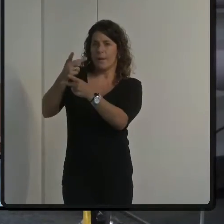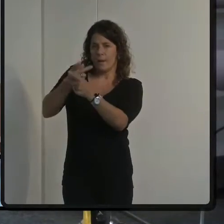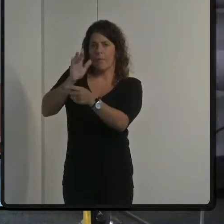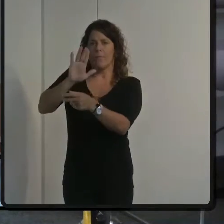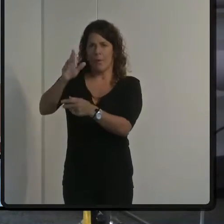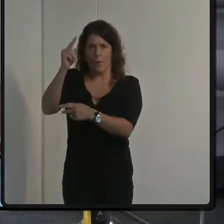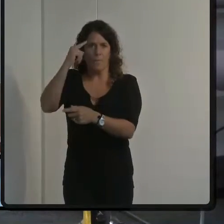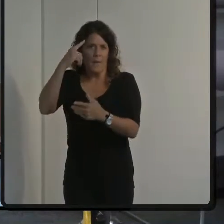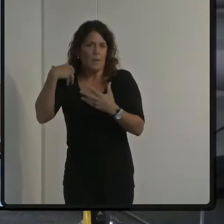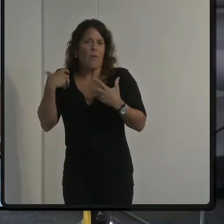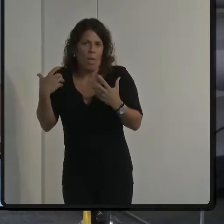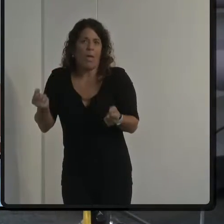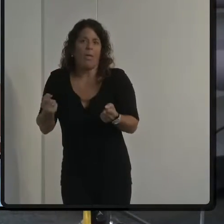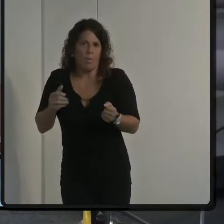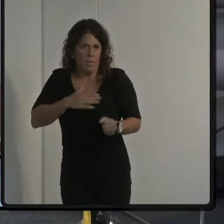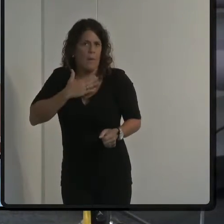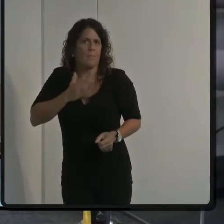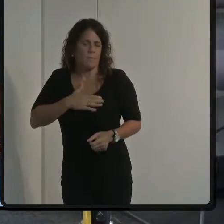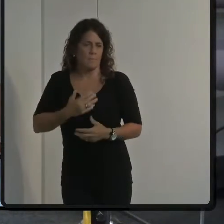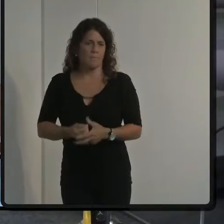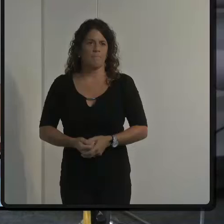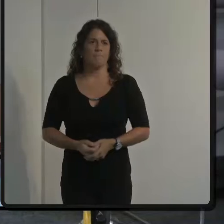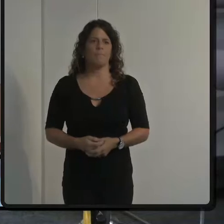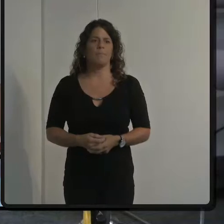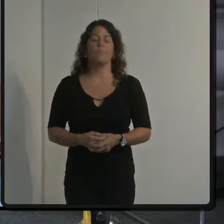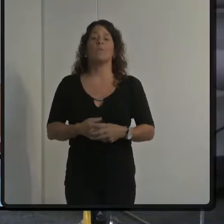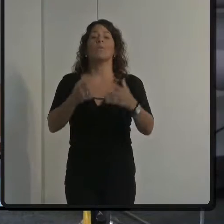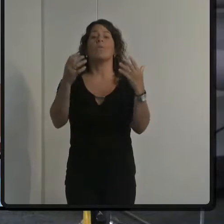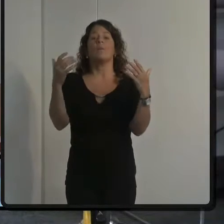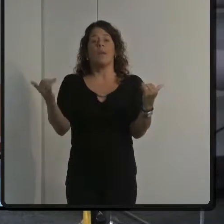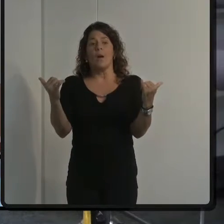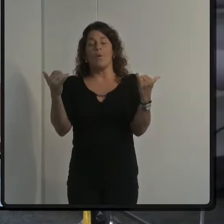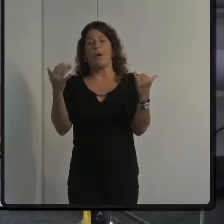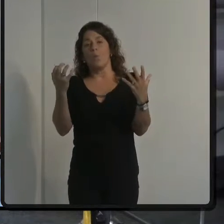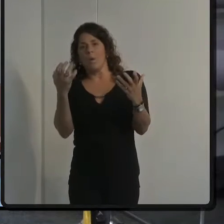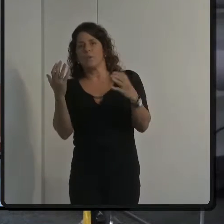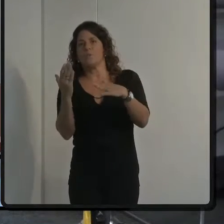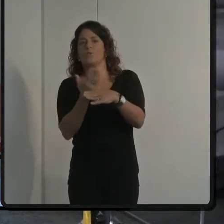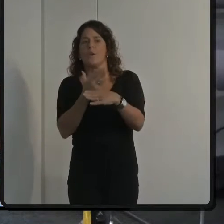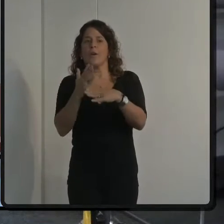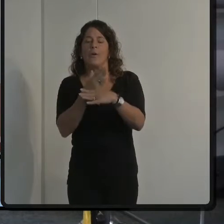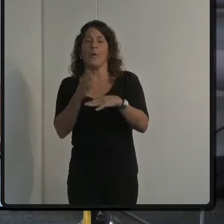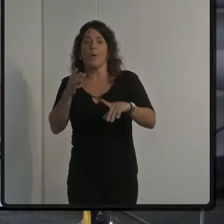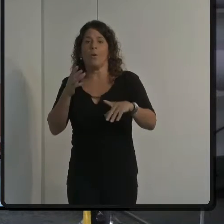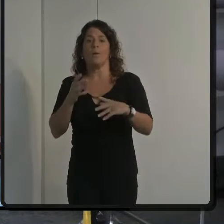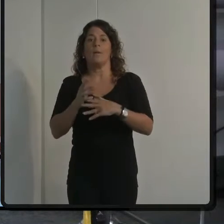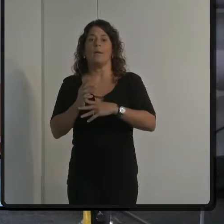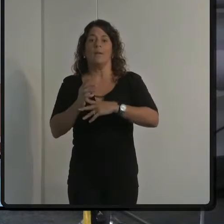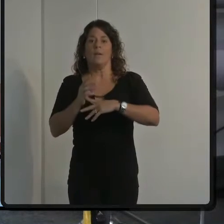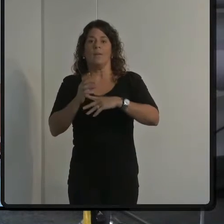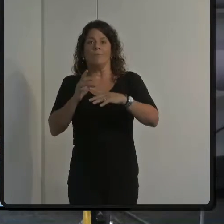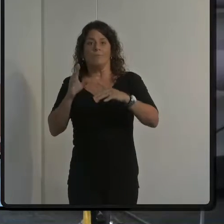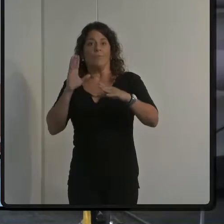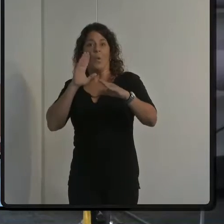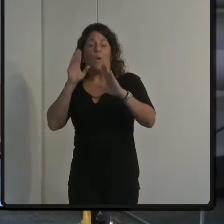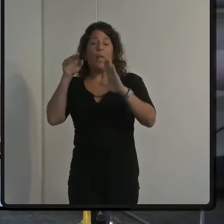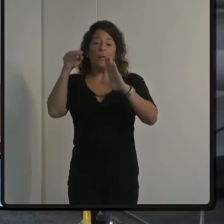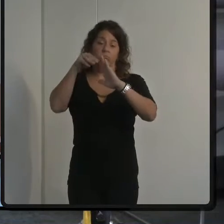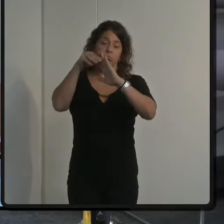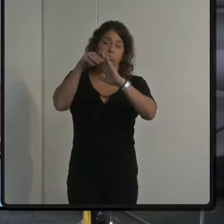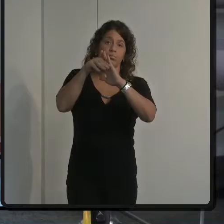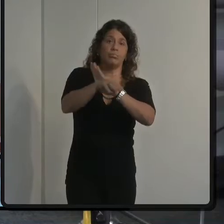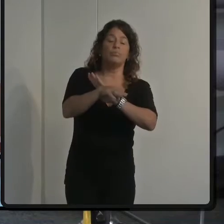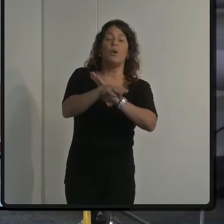Also, to continue this downward trajectory, I want to share that there are current plans being made to